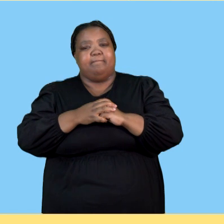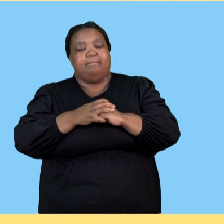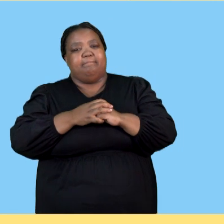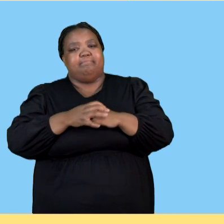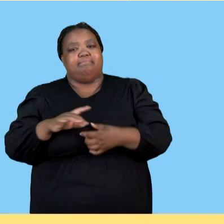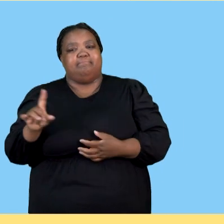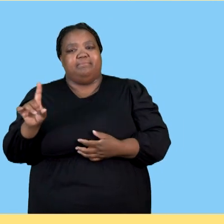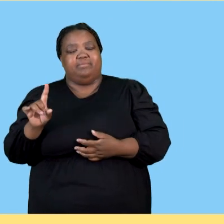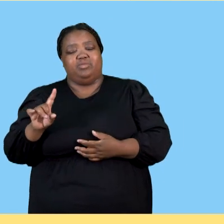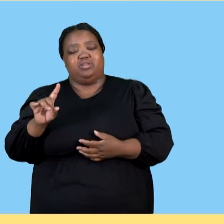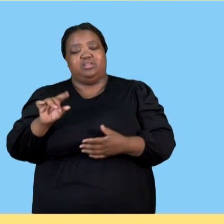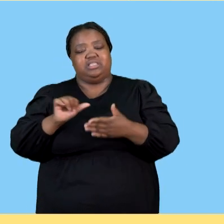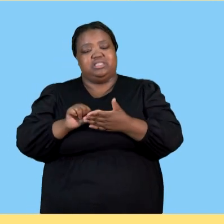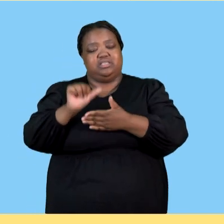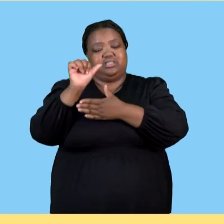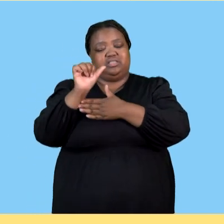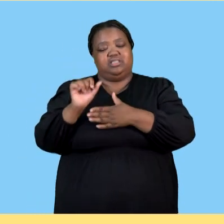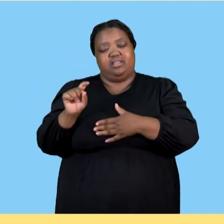overhead amount was